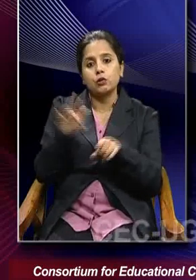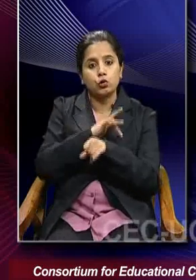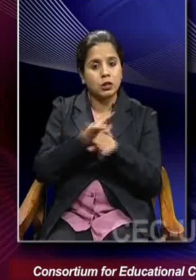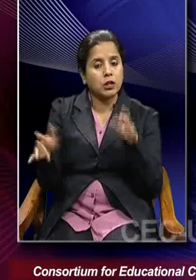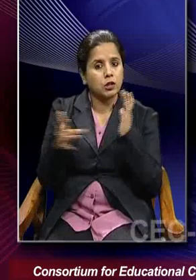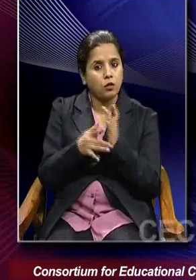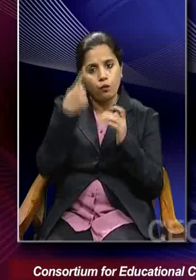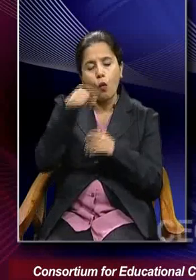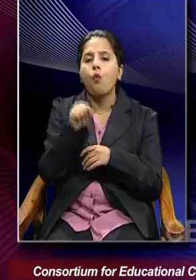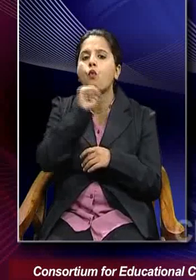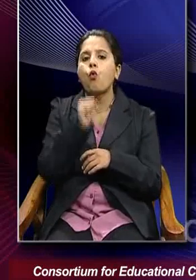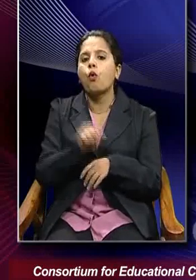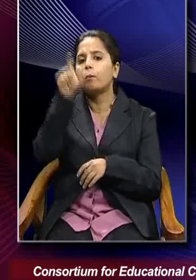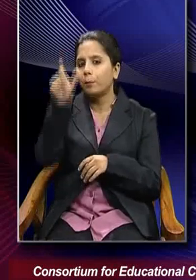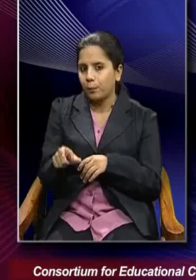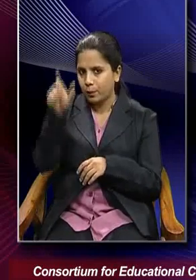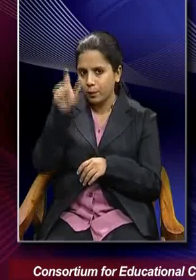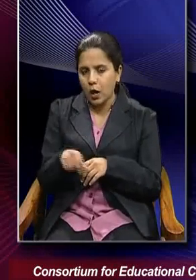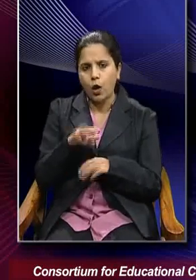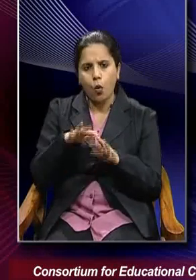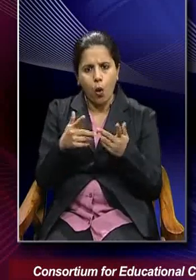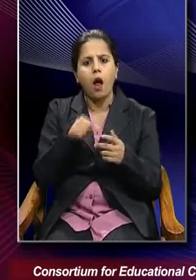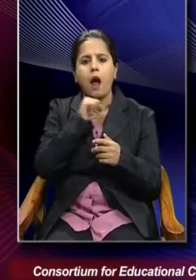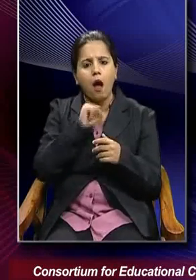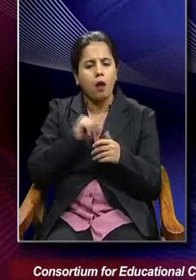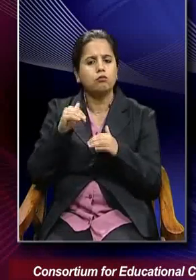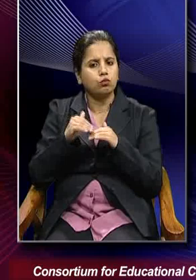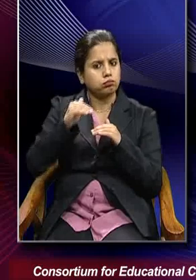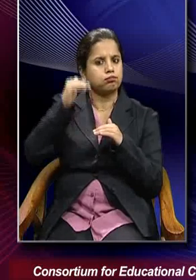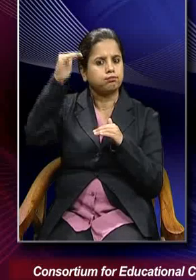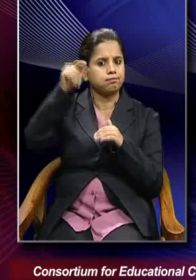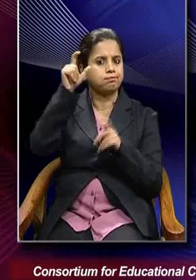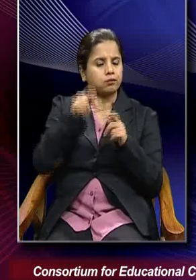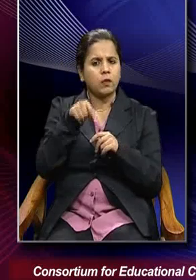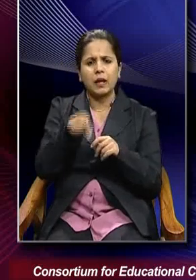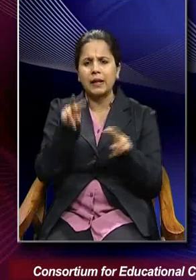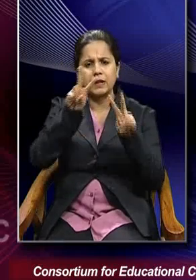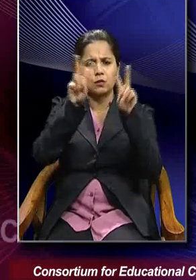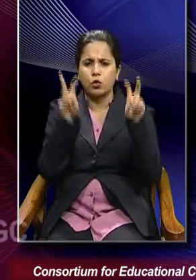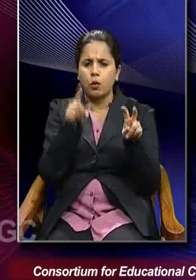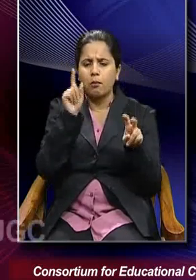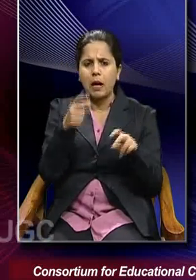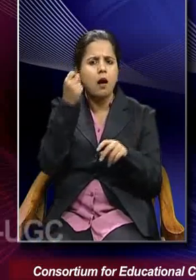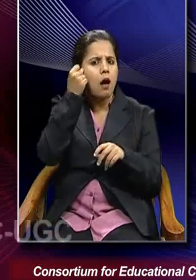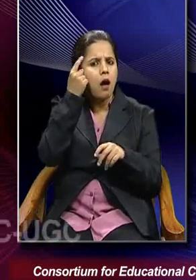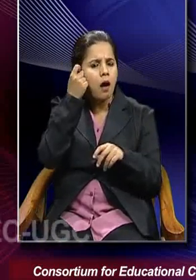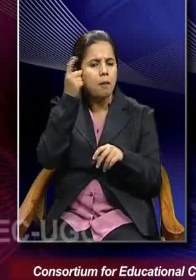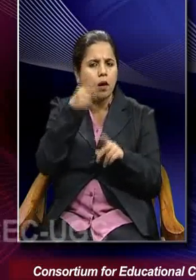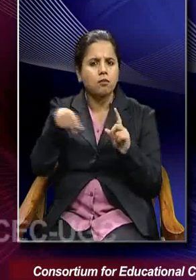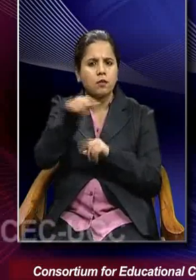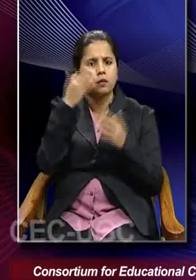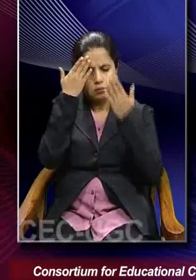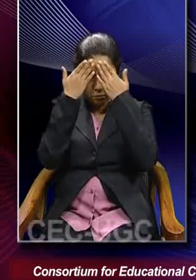older persons and healthy aging. Now, this theme needs to be understood in a